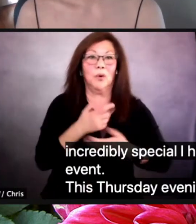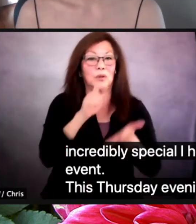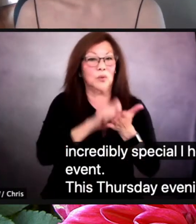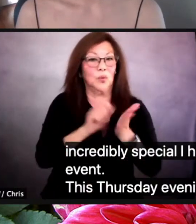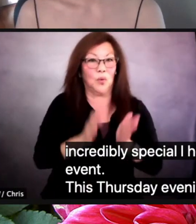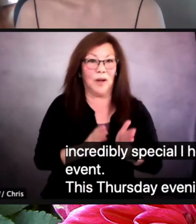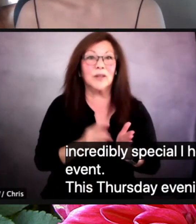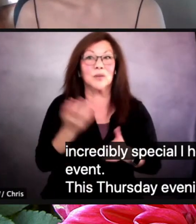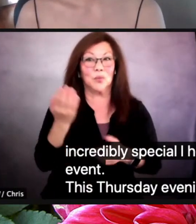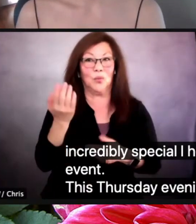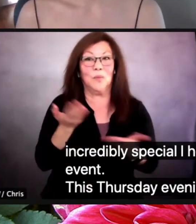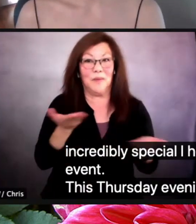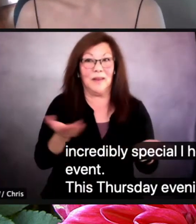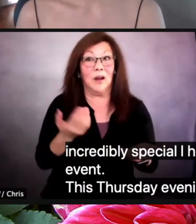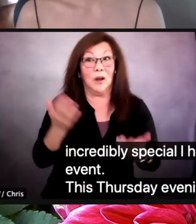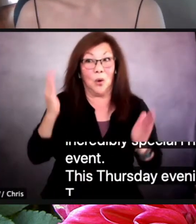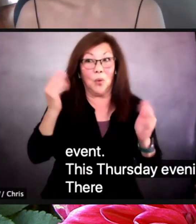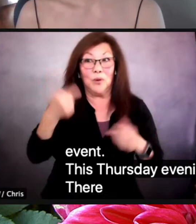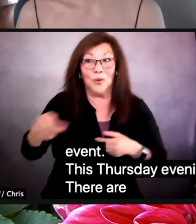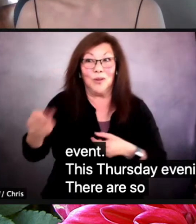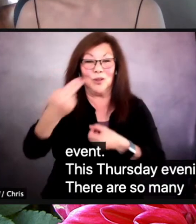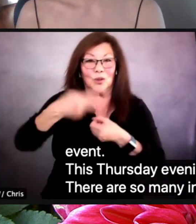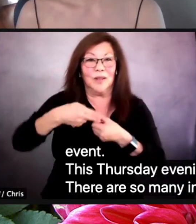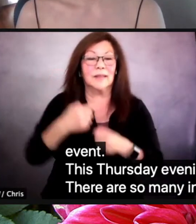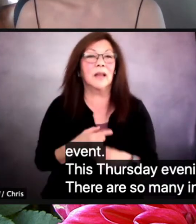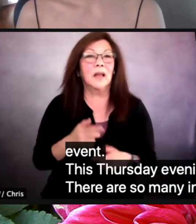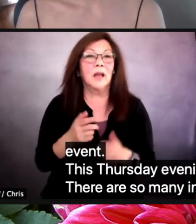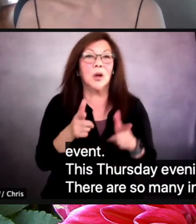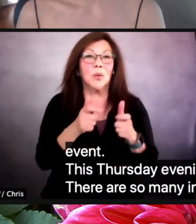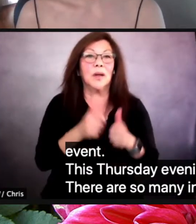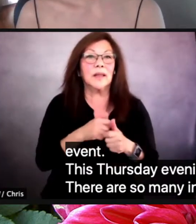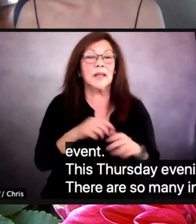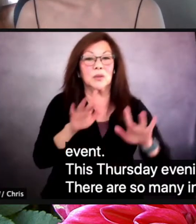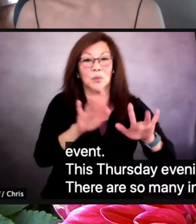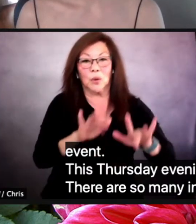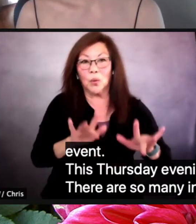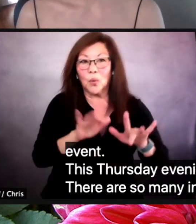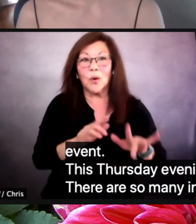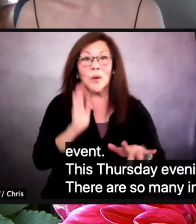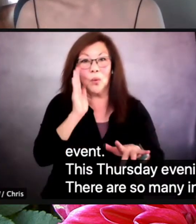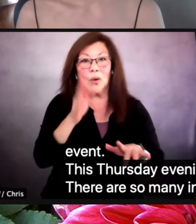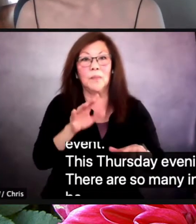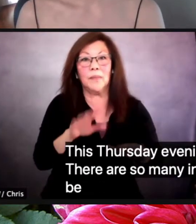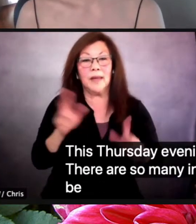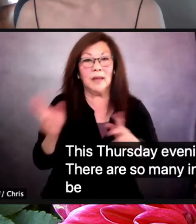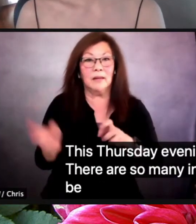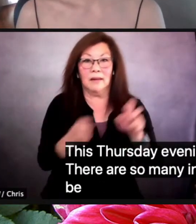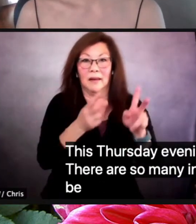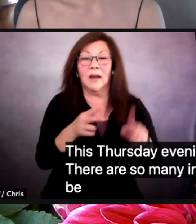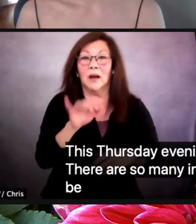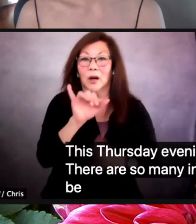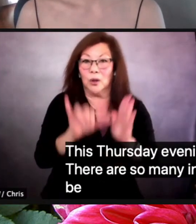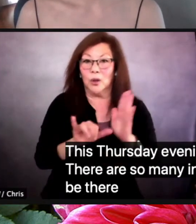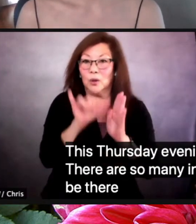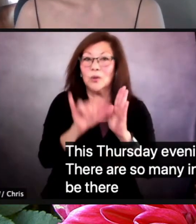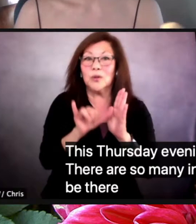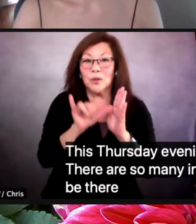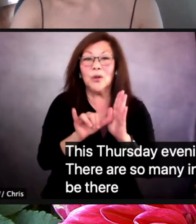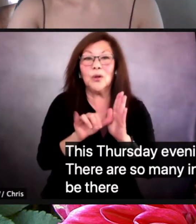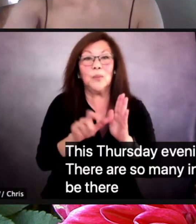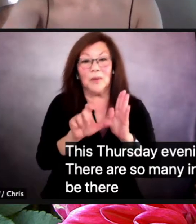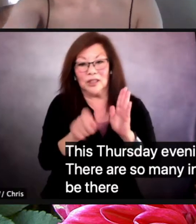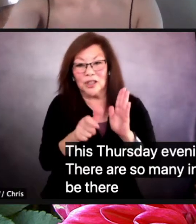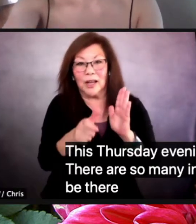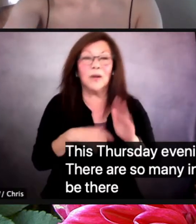join us. Finally, just very quickly, this event was recorded. It will be available shortly on our YouTube channel and on our